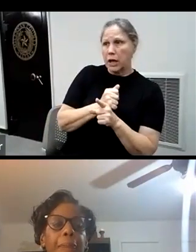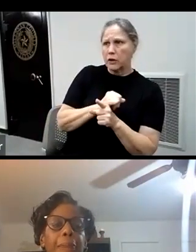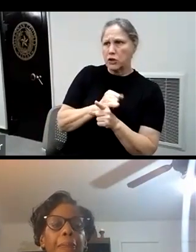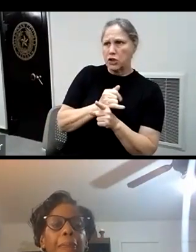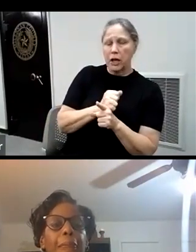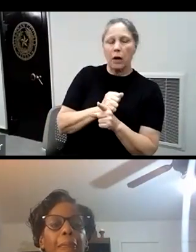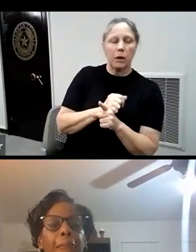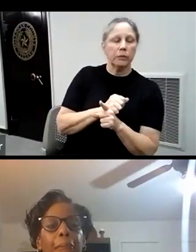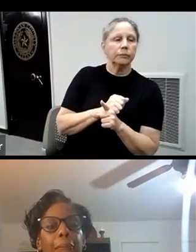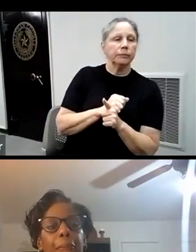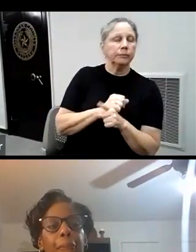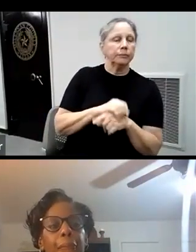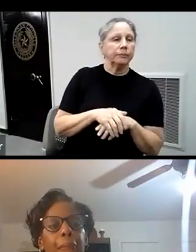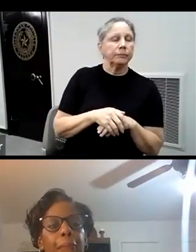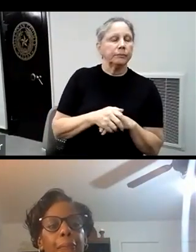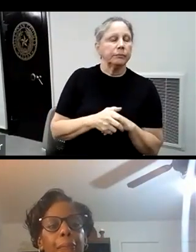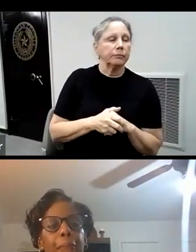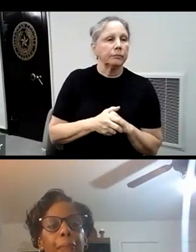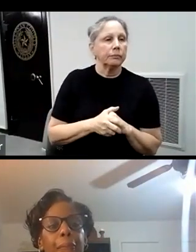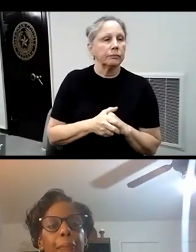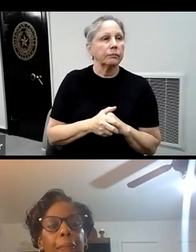Okay.